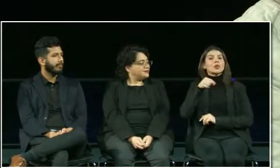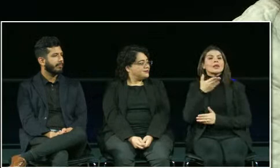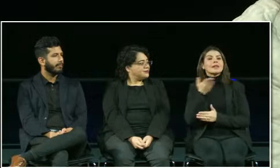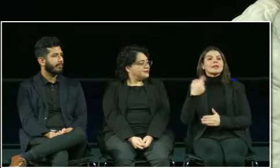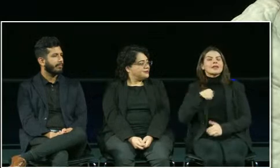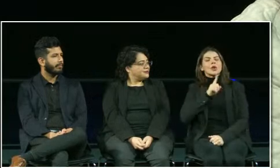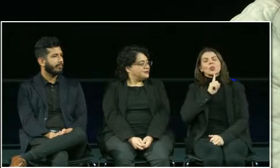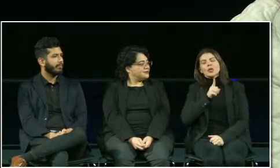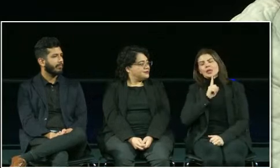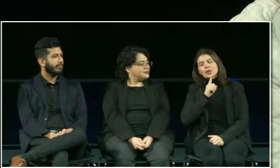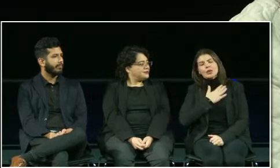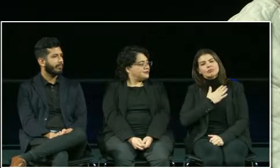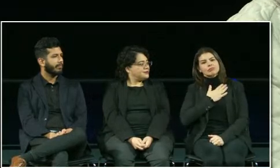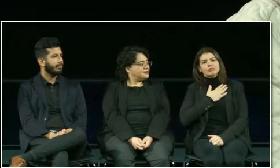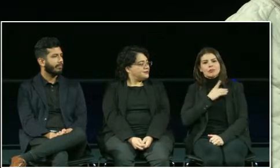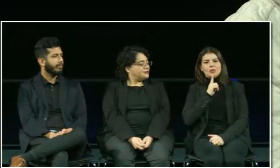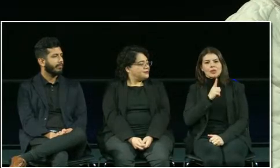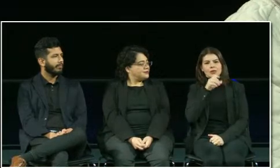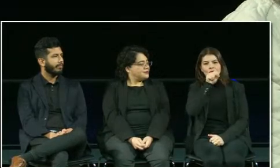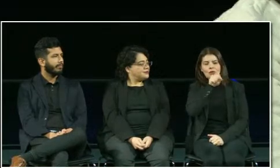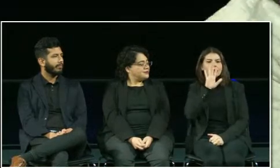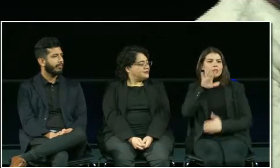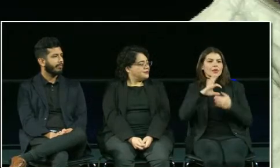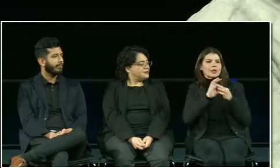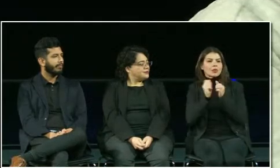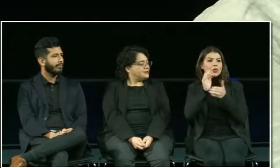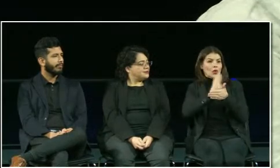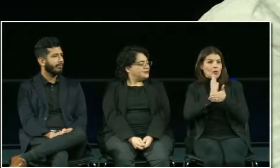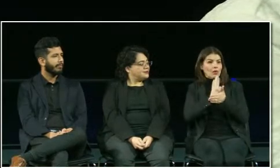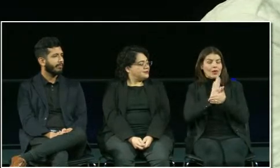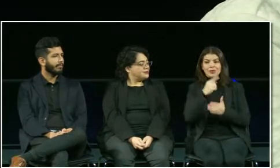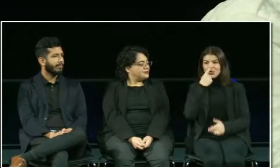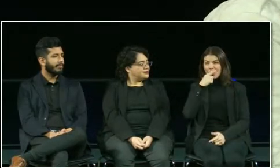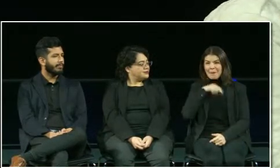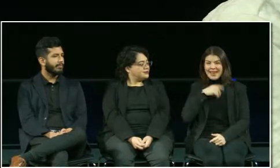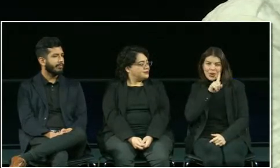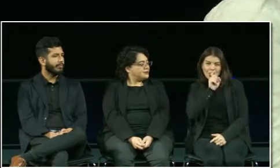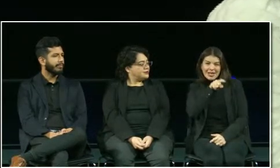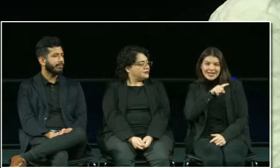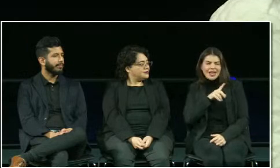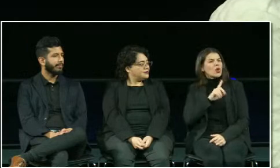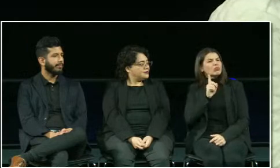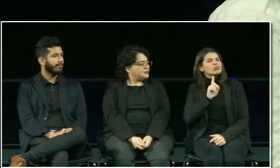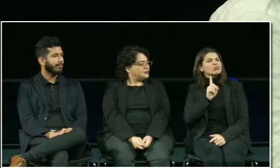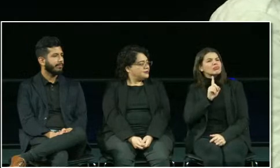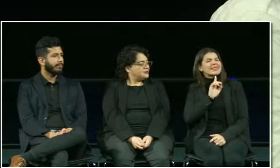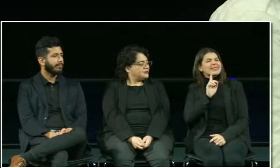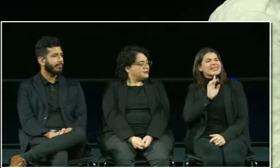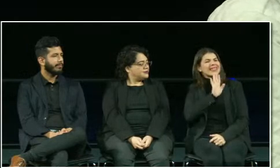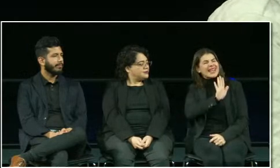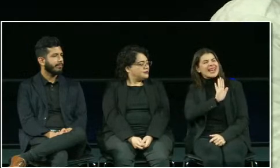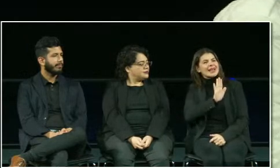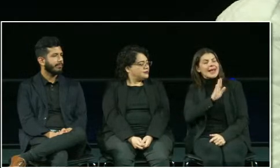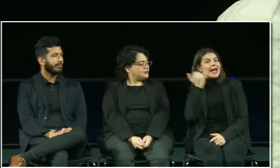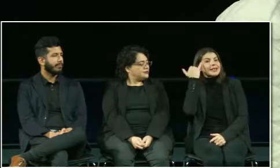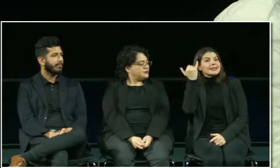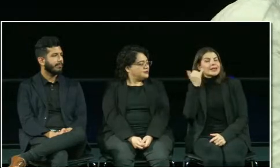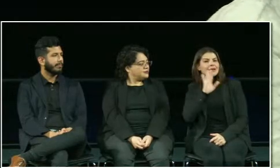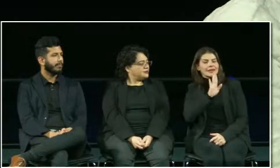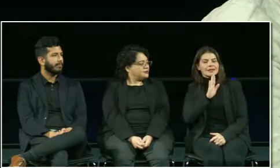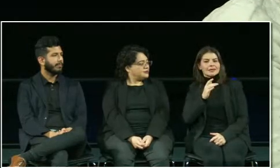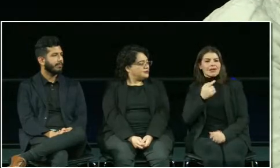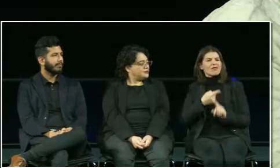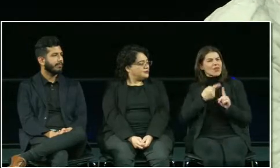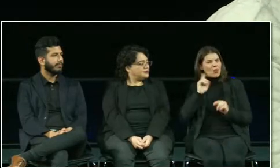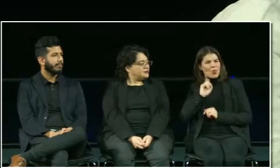I really, really admired about your film. And can I just ask quickly about where did this idea of this come